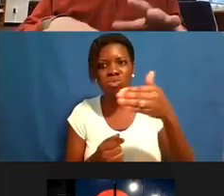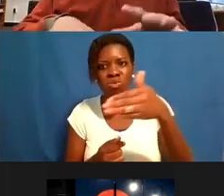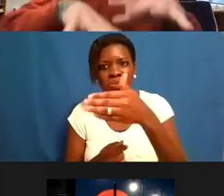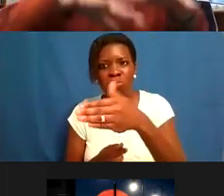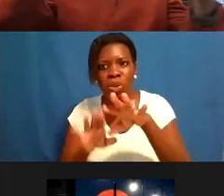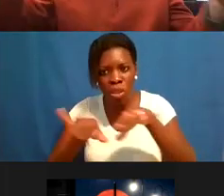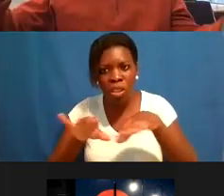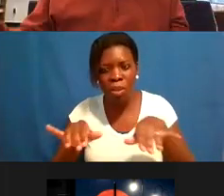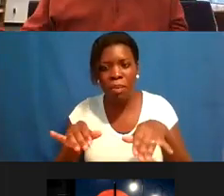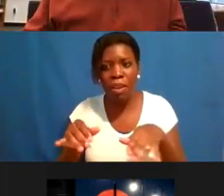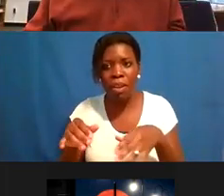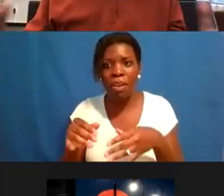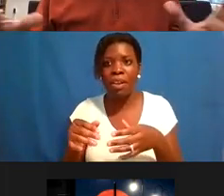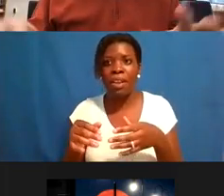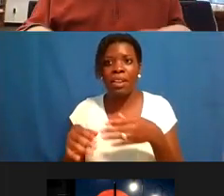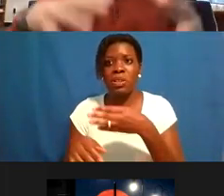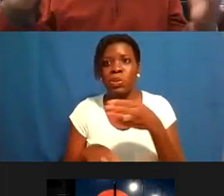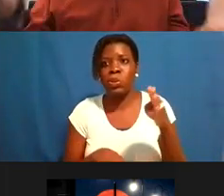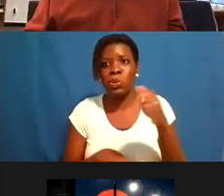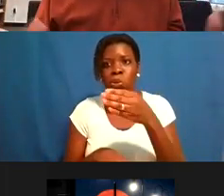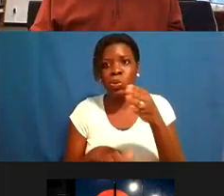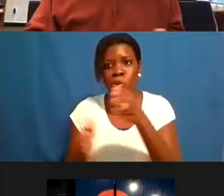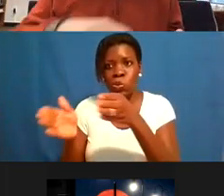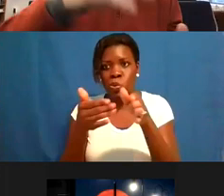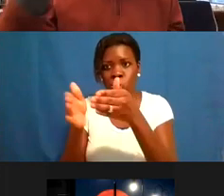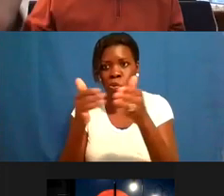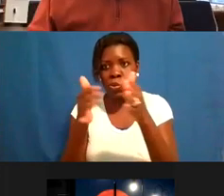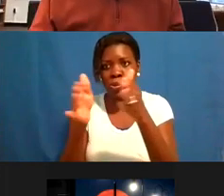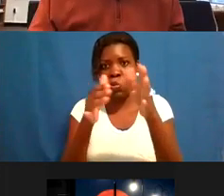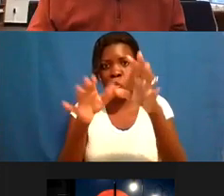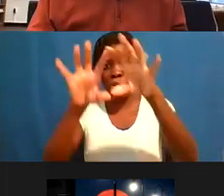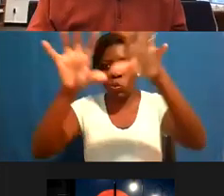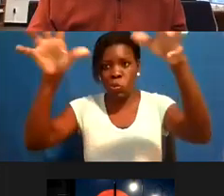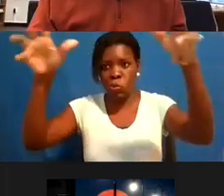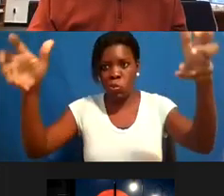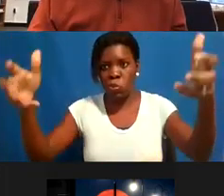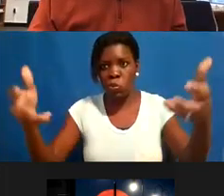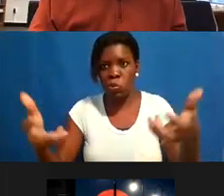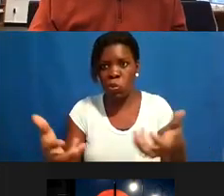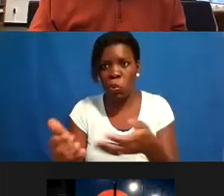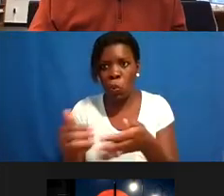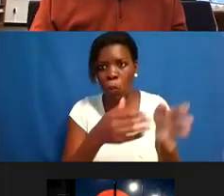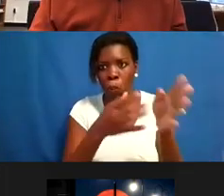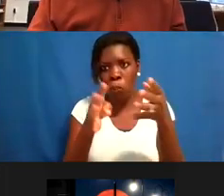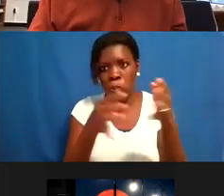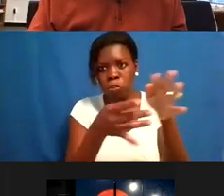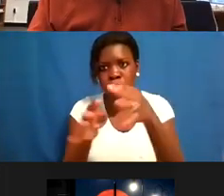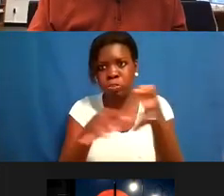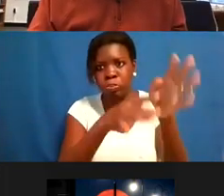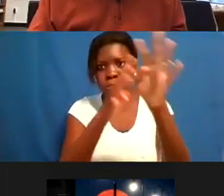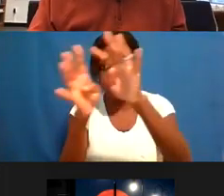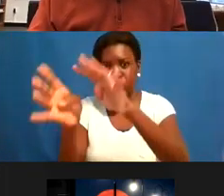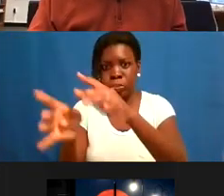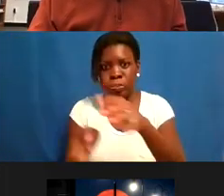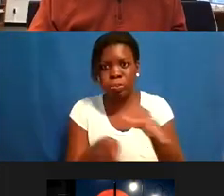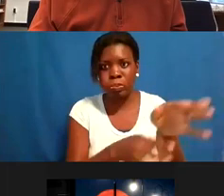when fish swim collectively, when they're a population like we are, they can also form fascinating patterns. But I